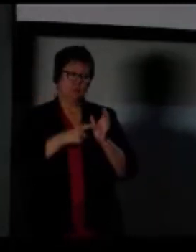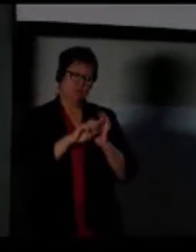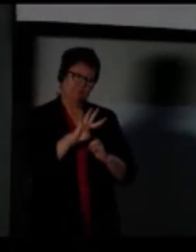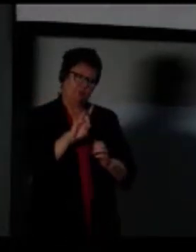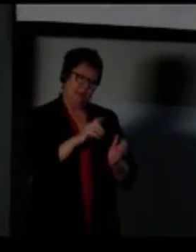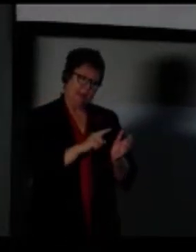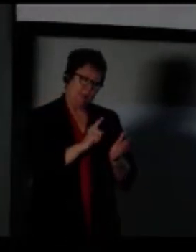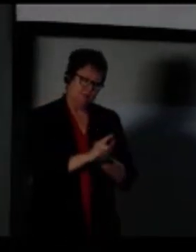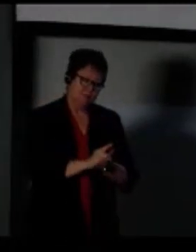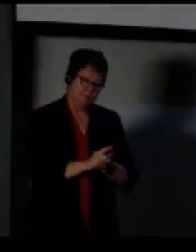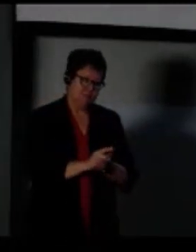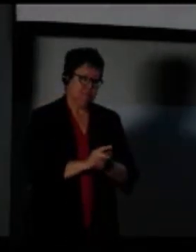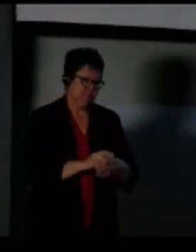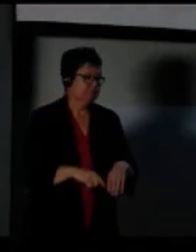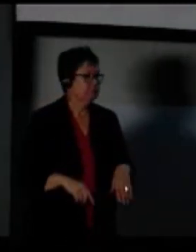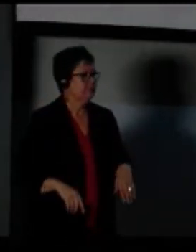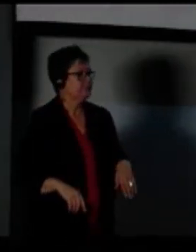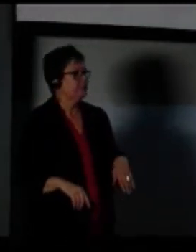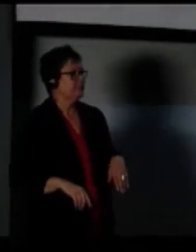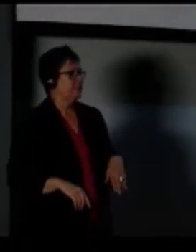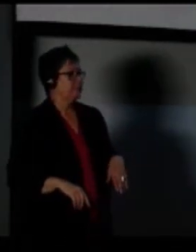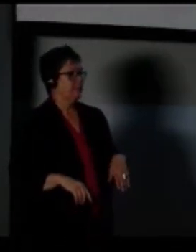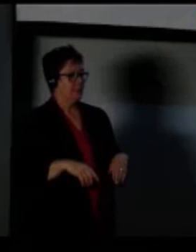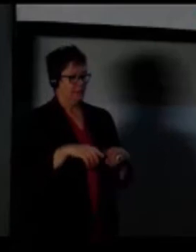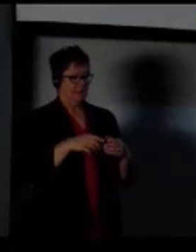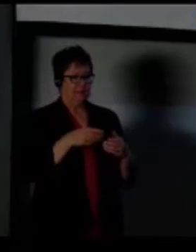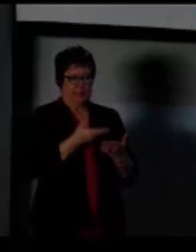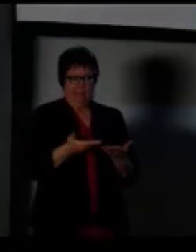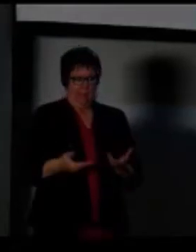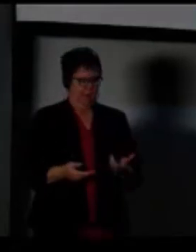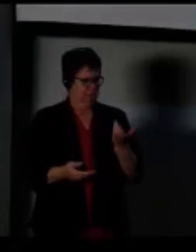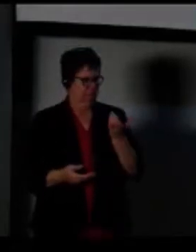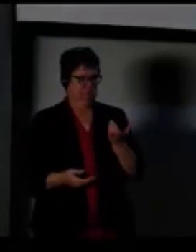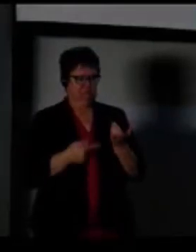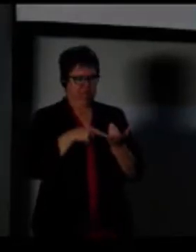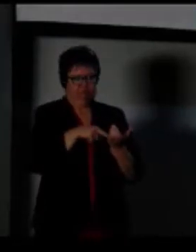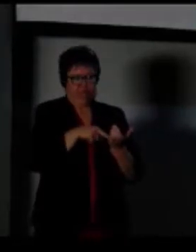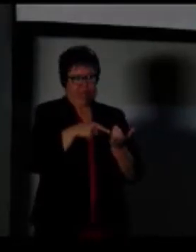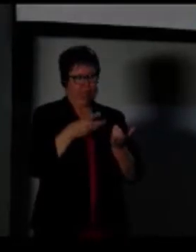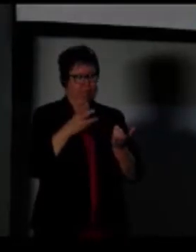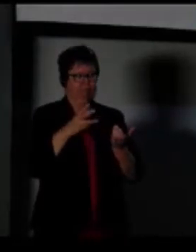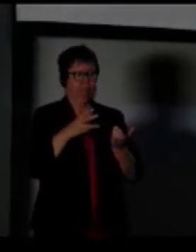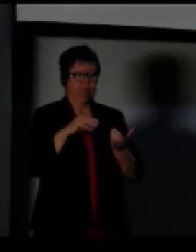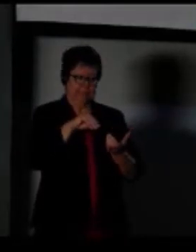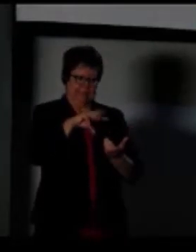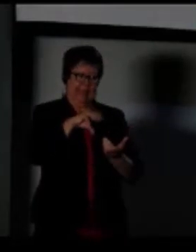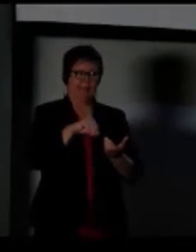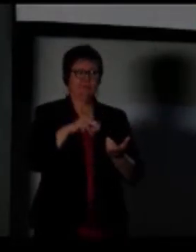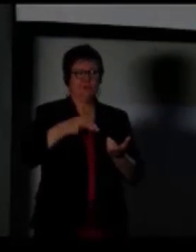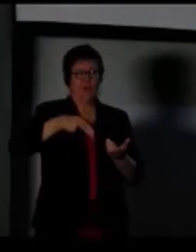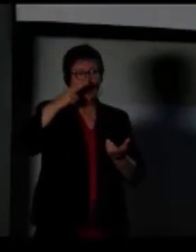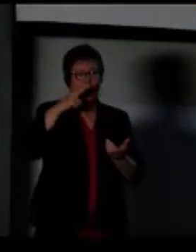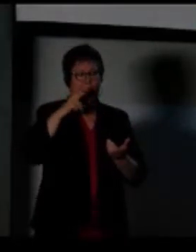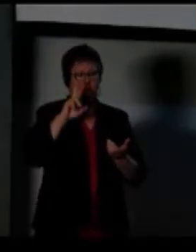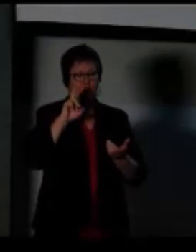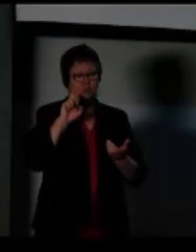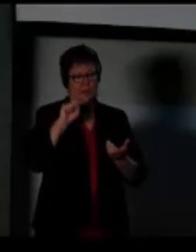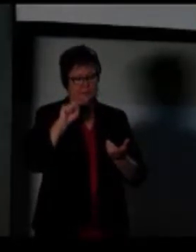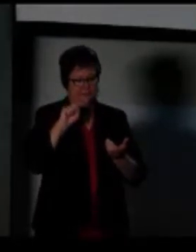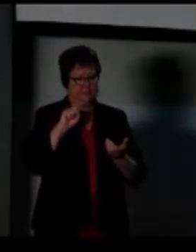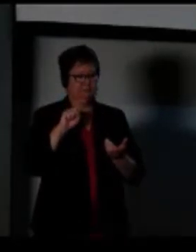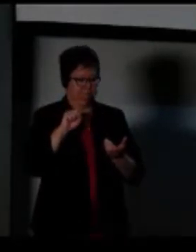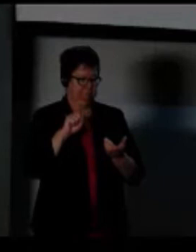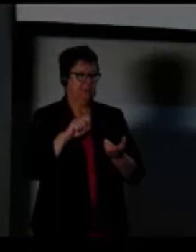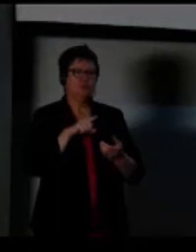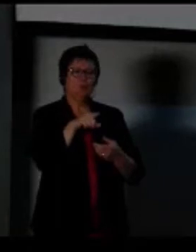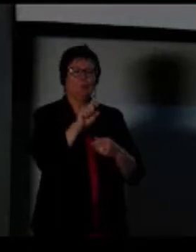hours. And the object the object was captured in high-resolution capabilities